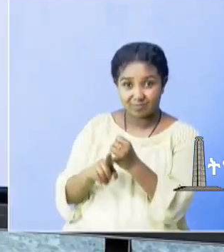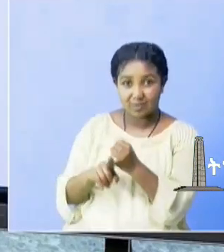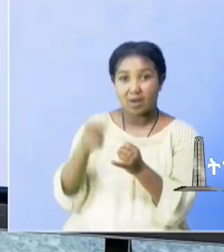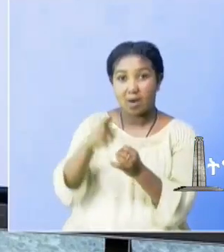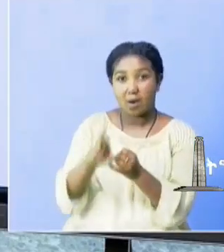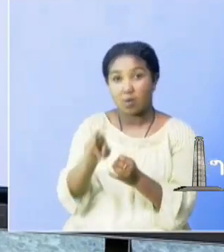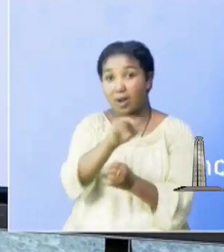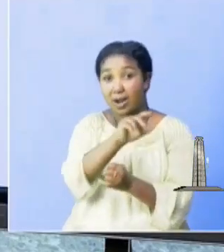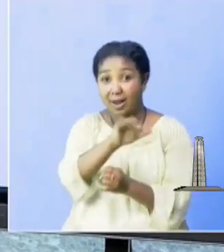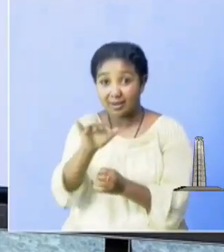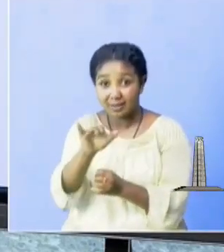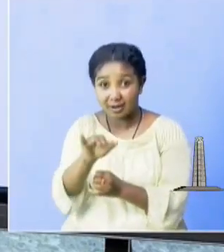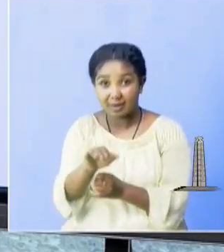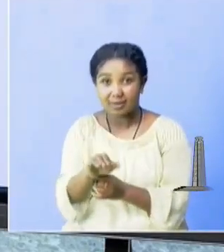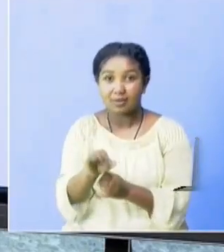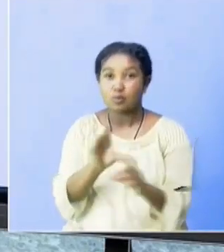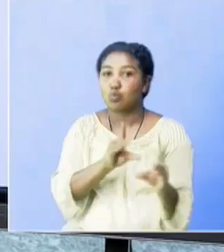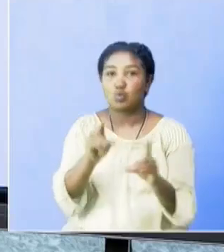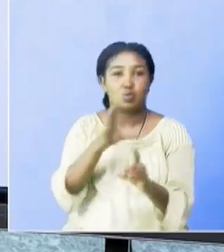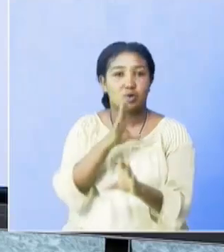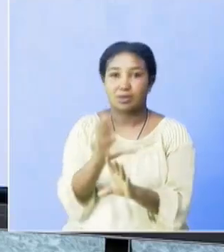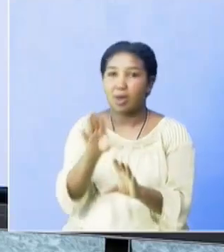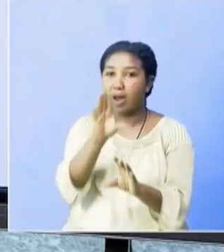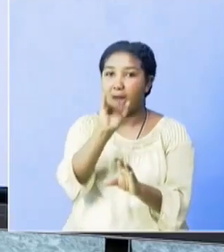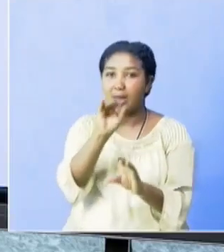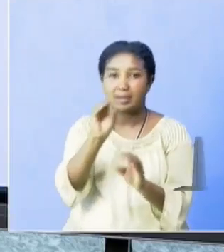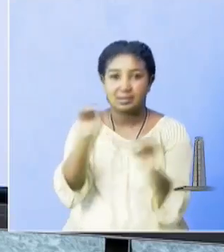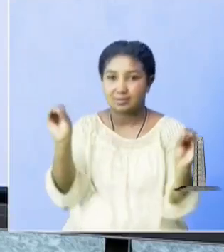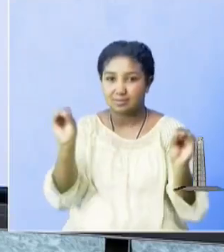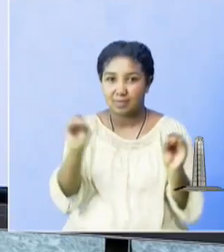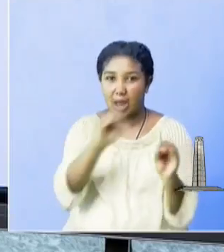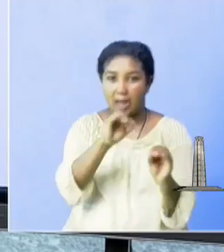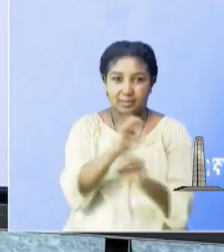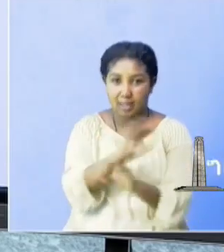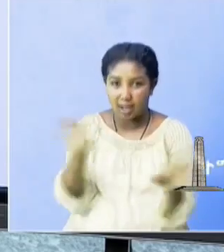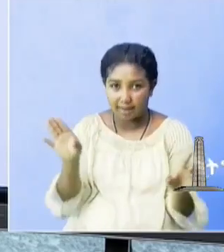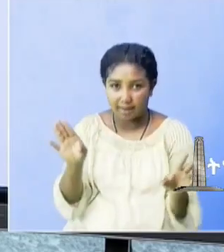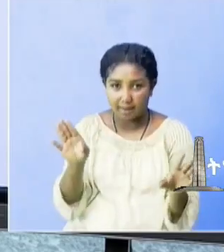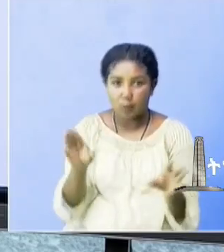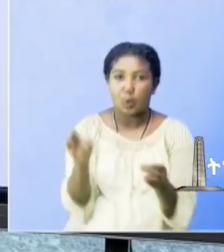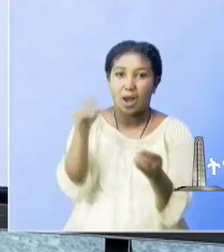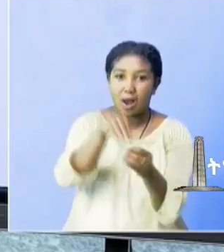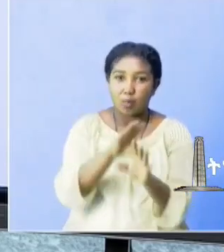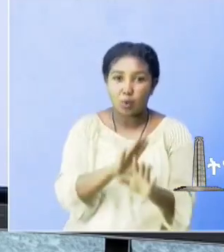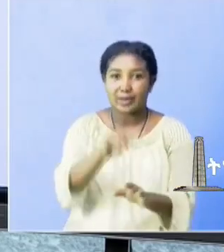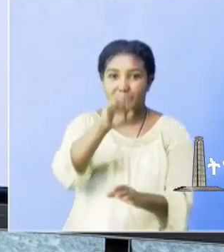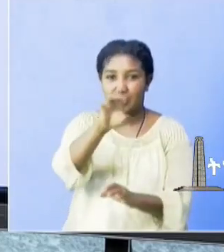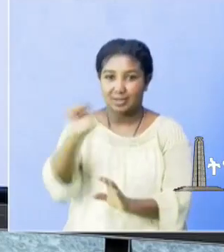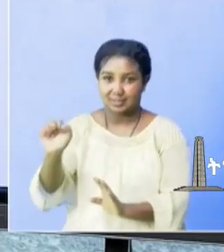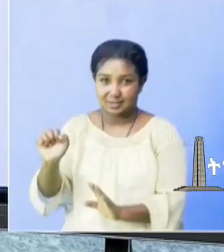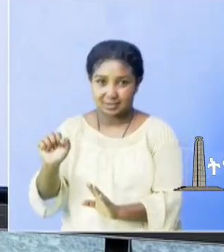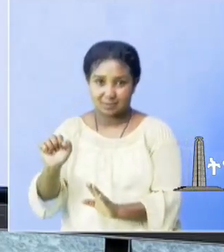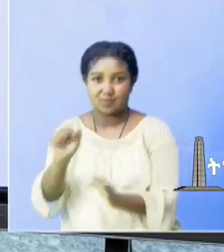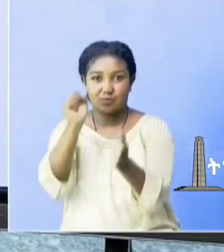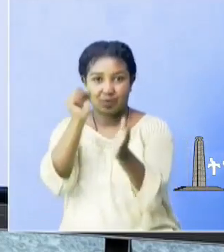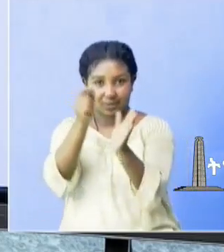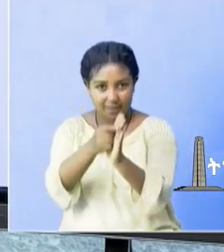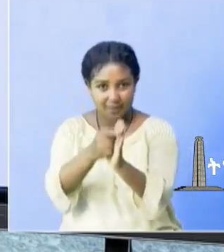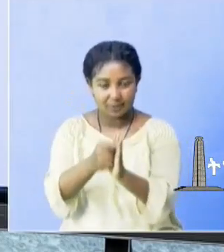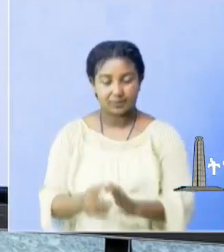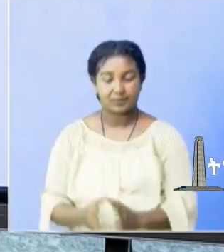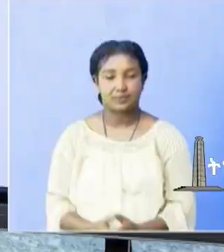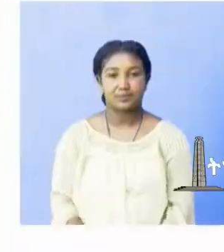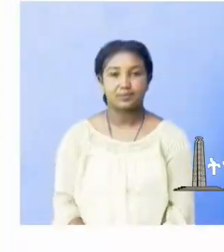or letters, we don't add S, IES. We just add ES. For example,